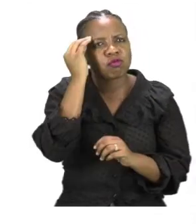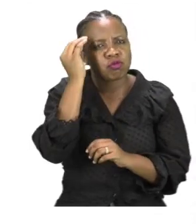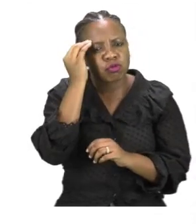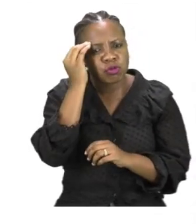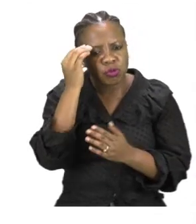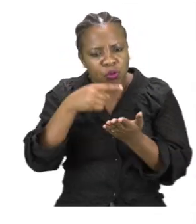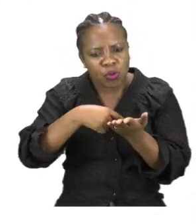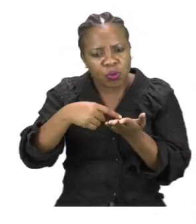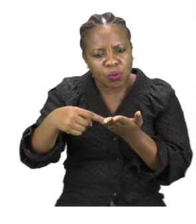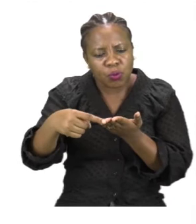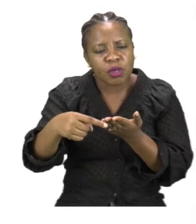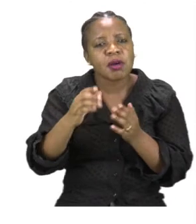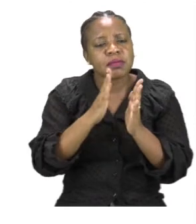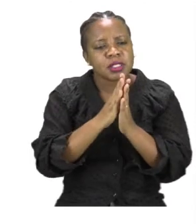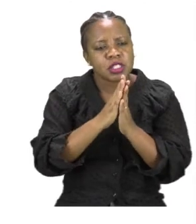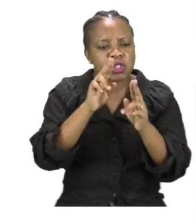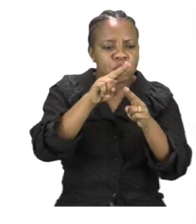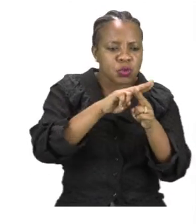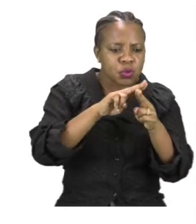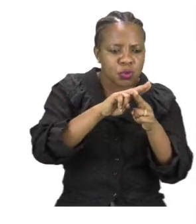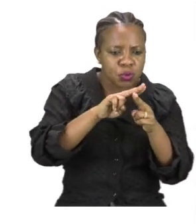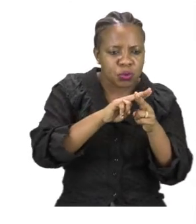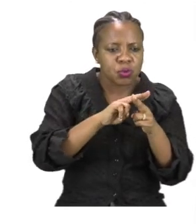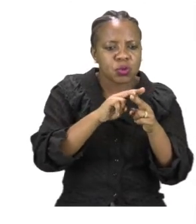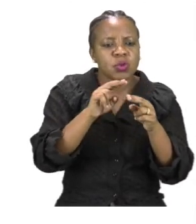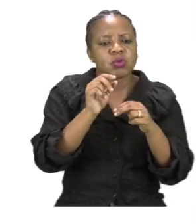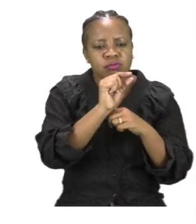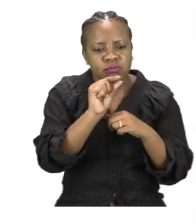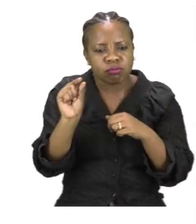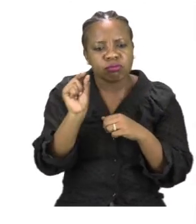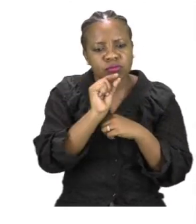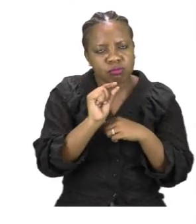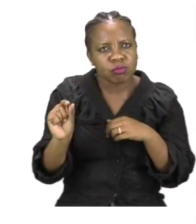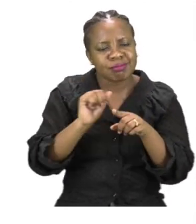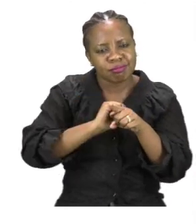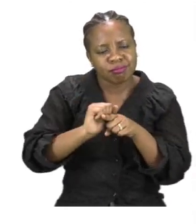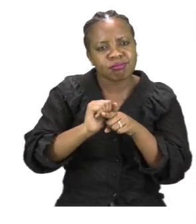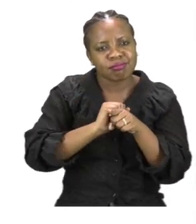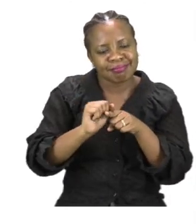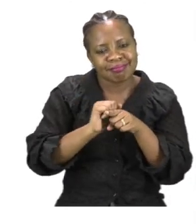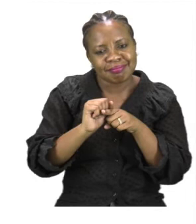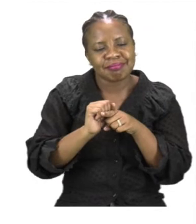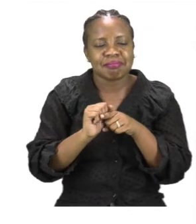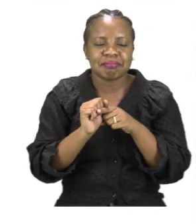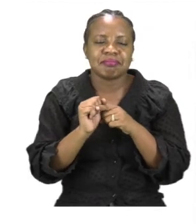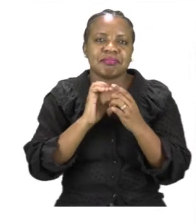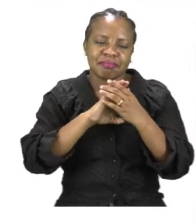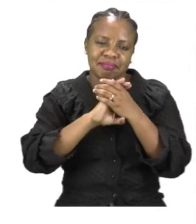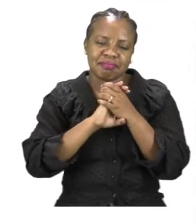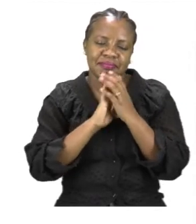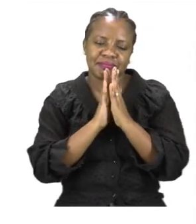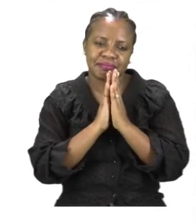them as well. Practice, practice, practice, my dear friends. Now, let's go to the